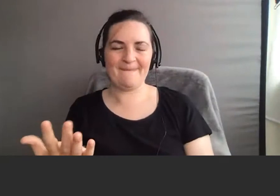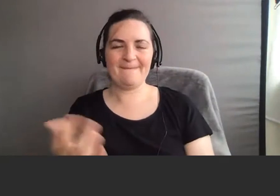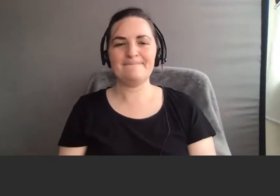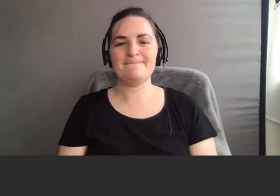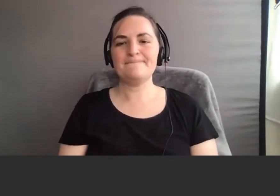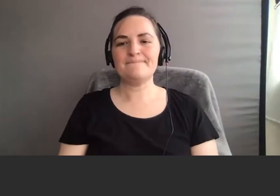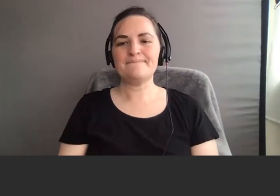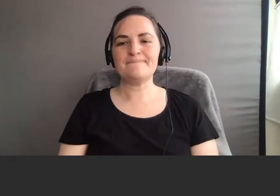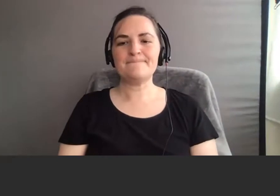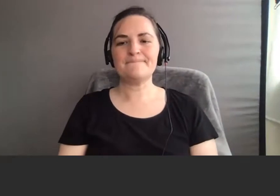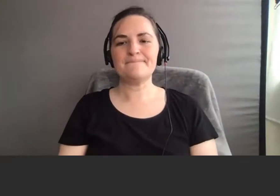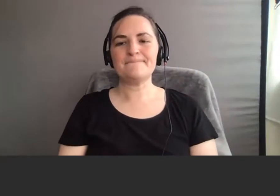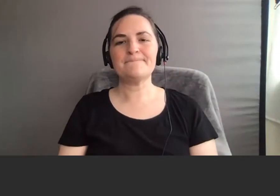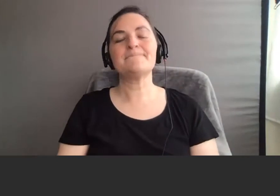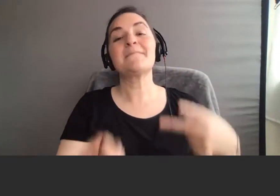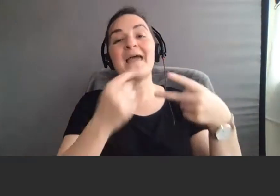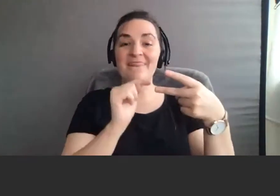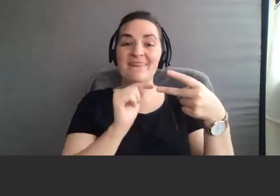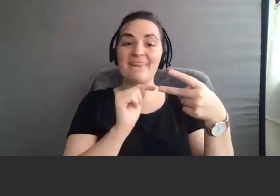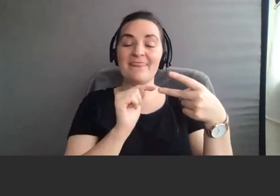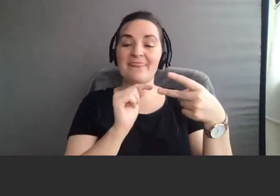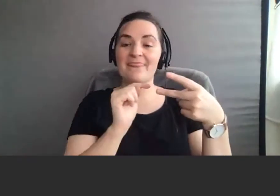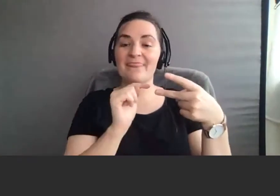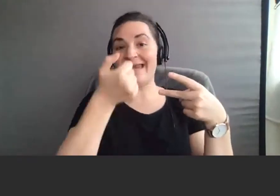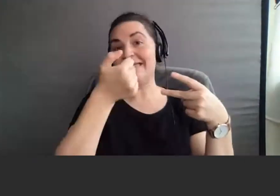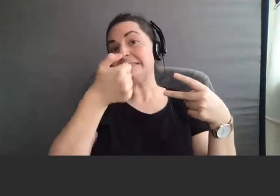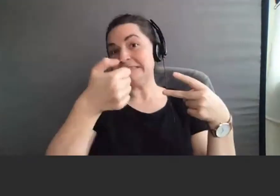And then it will be the 63%